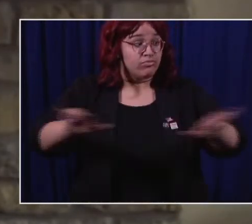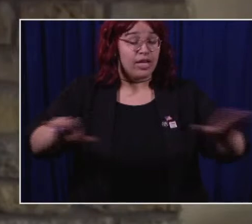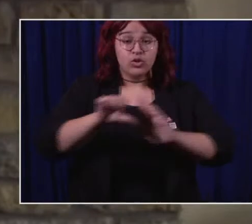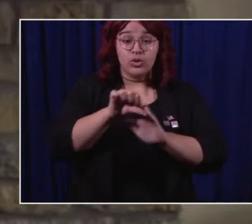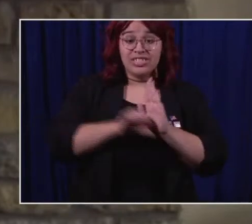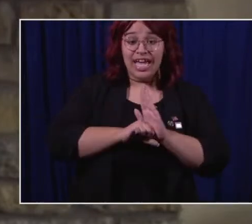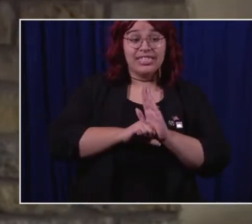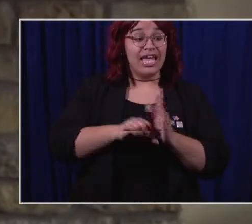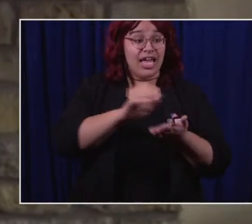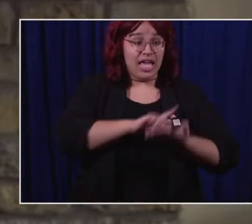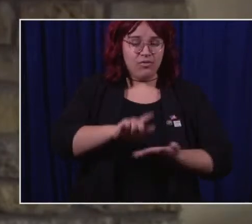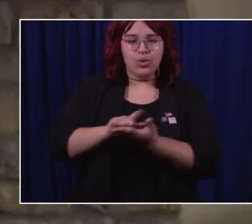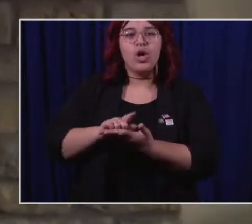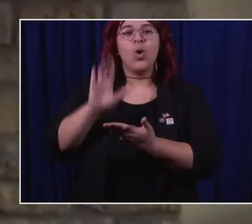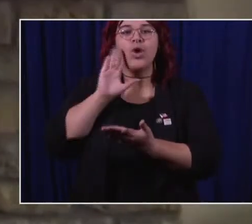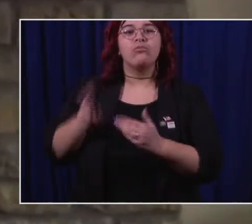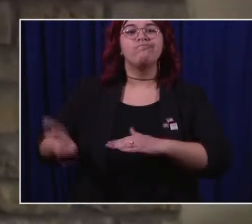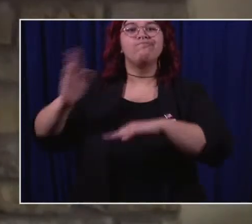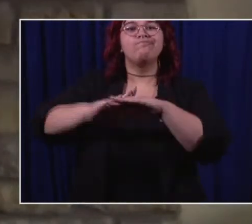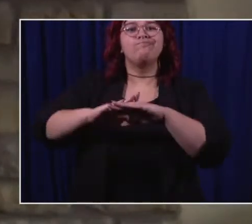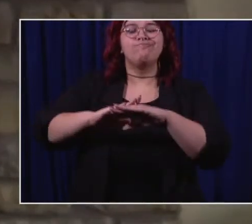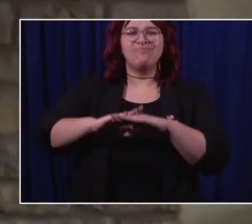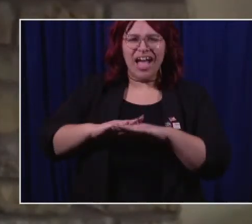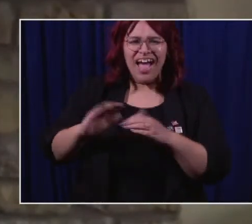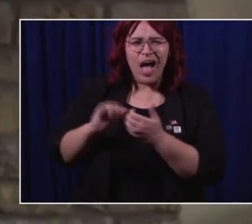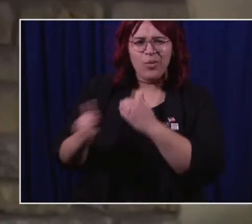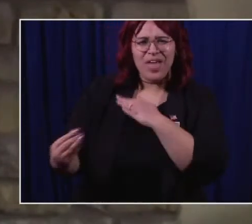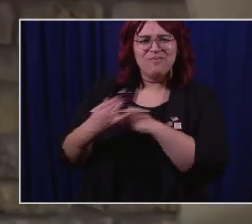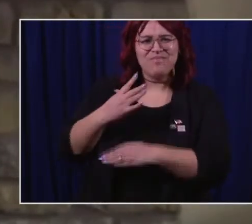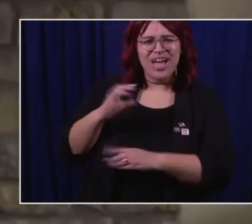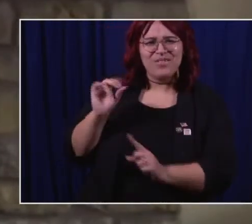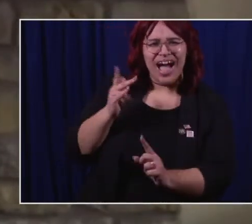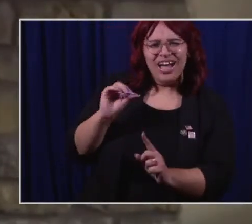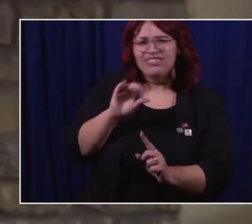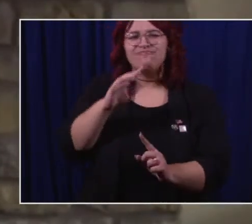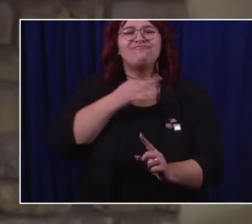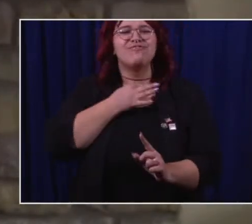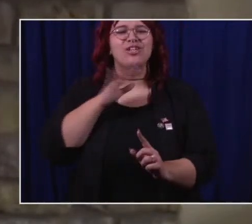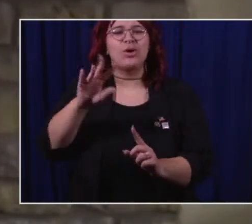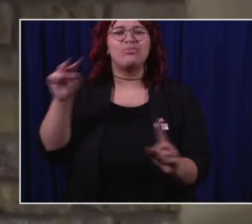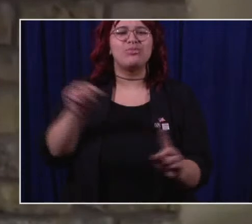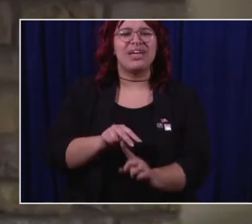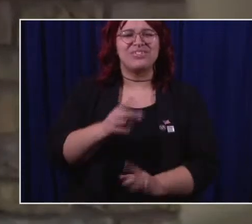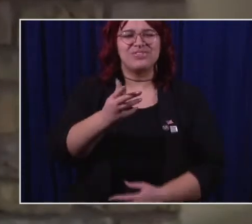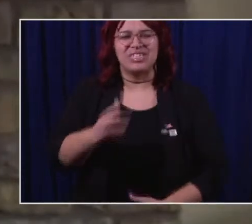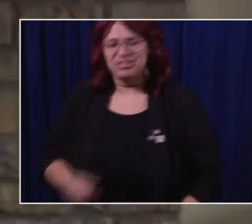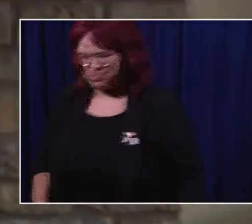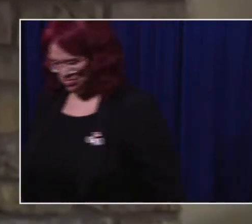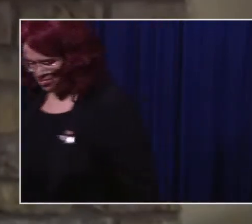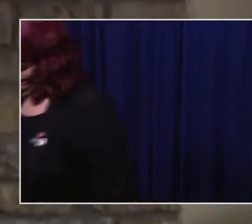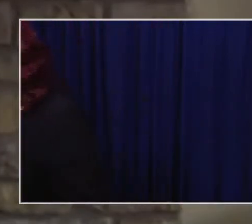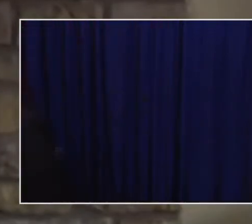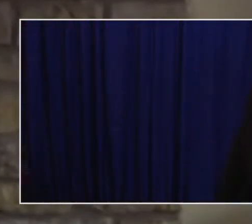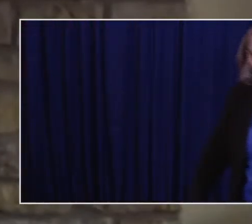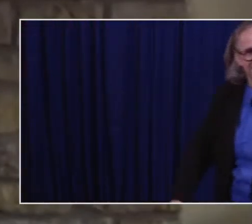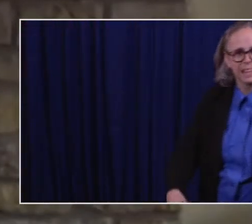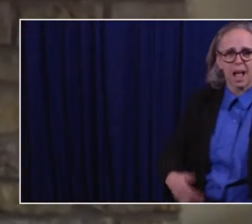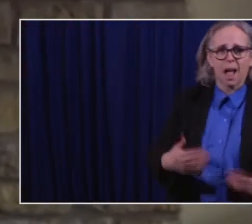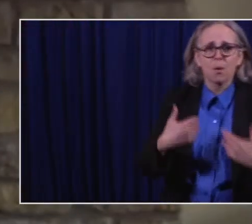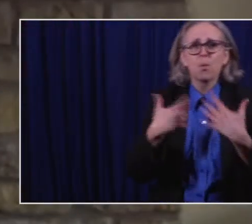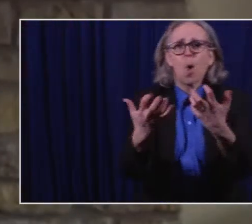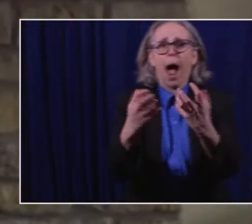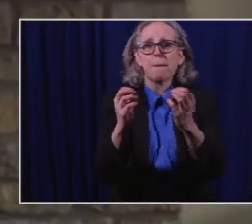that means for Ohioans. Well, we welcome any new doses. And so the announcement they're going to increase